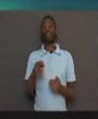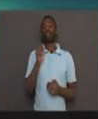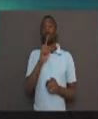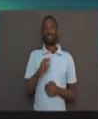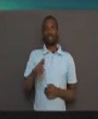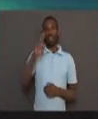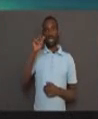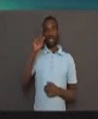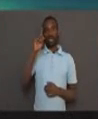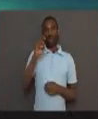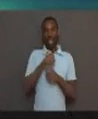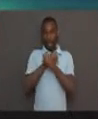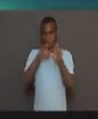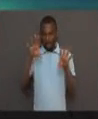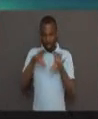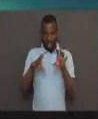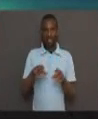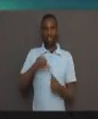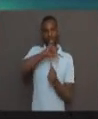radioactive atoms.